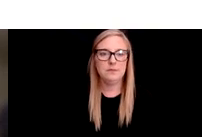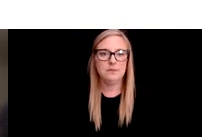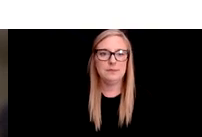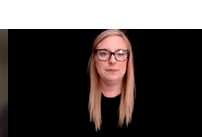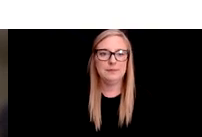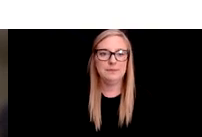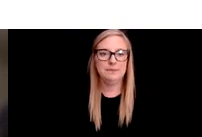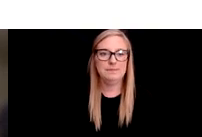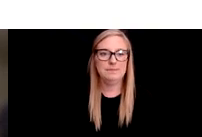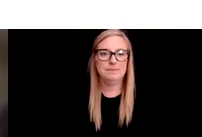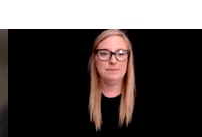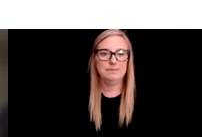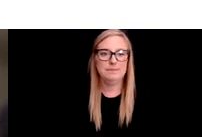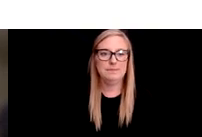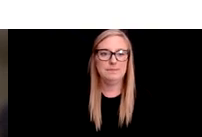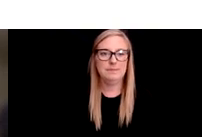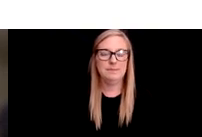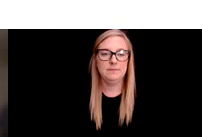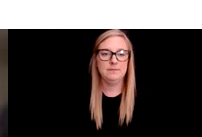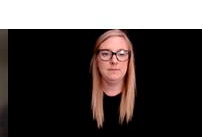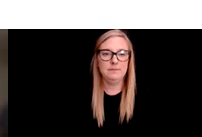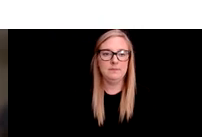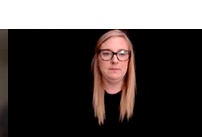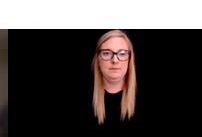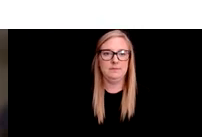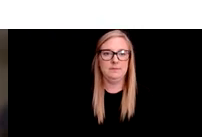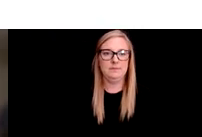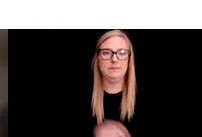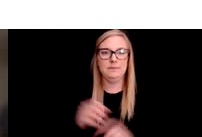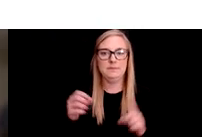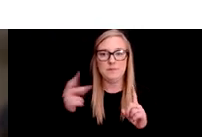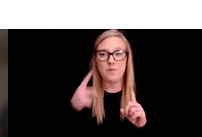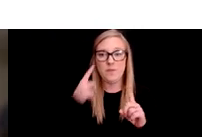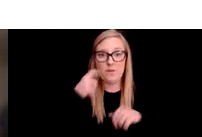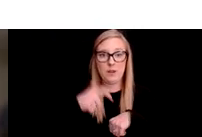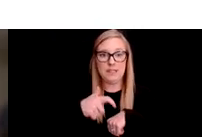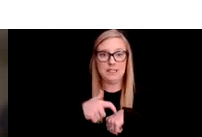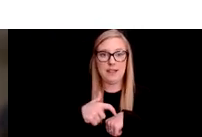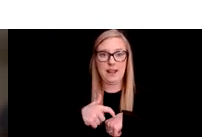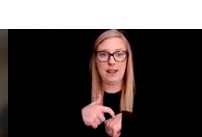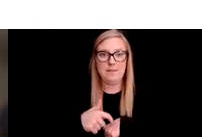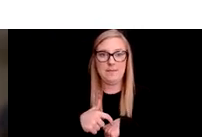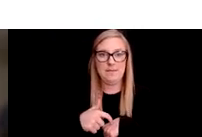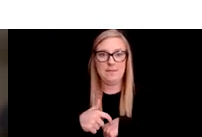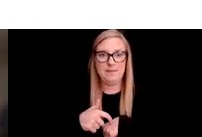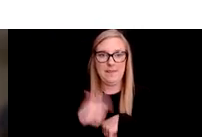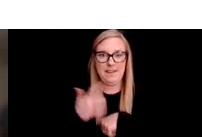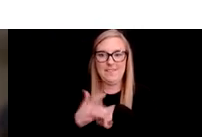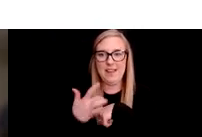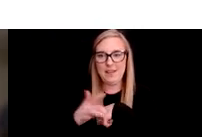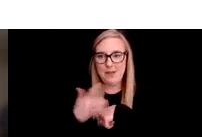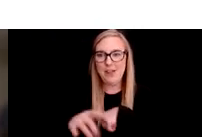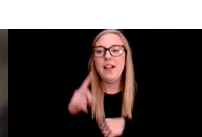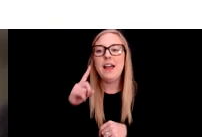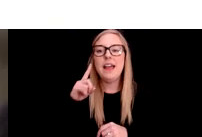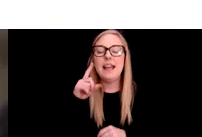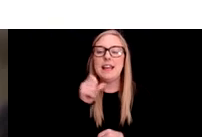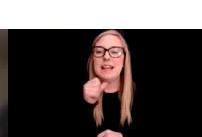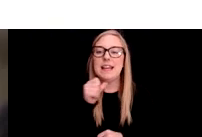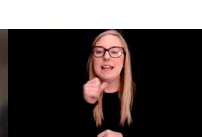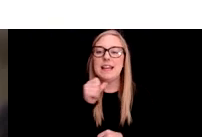candidly selected more for ease of execution and the time that was available rather than the objectively